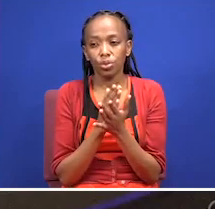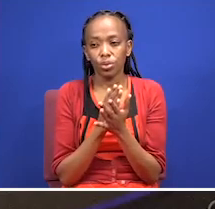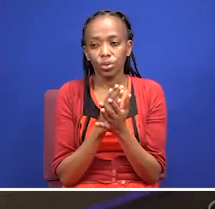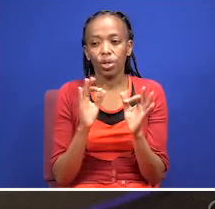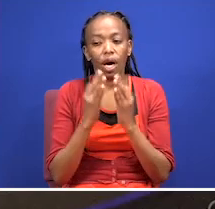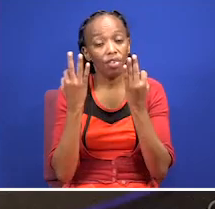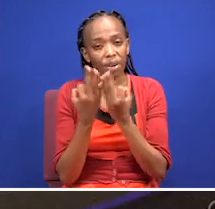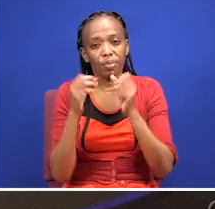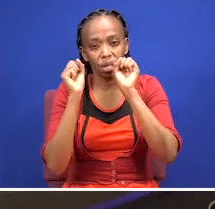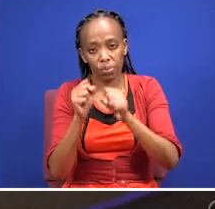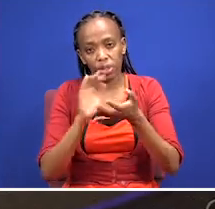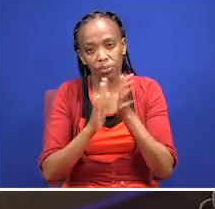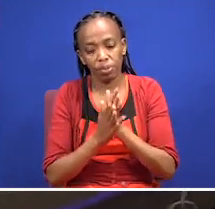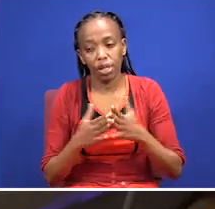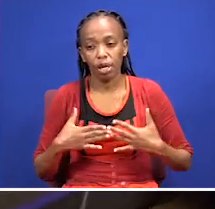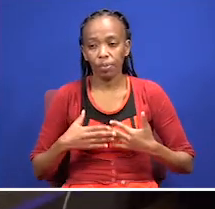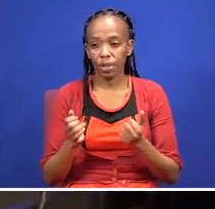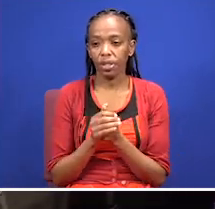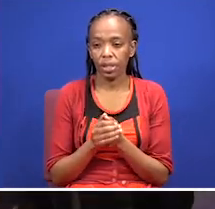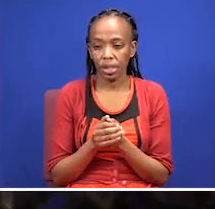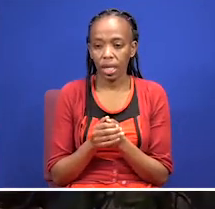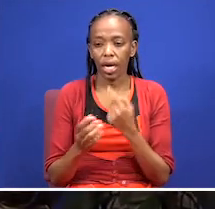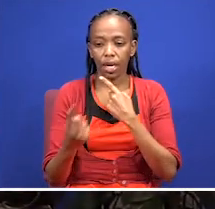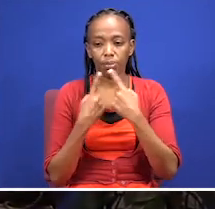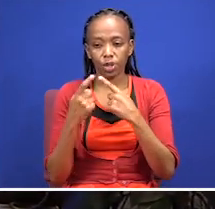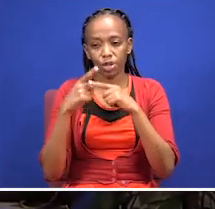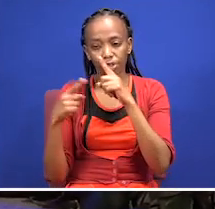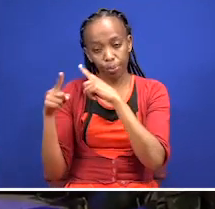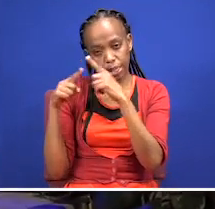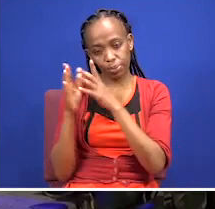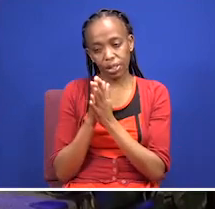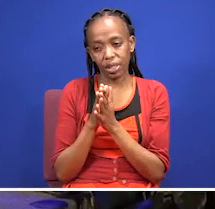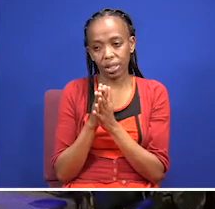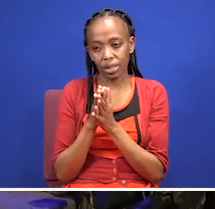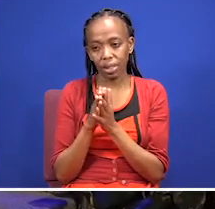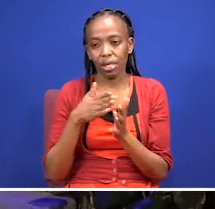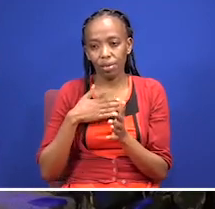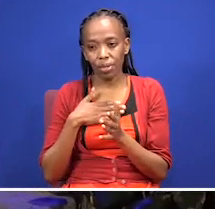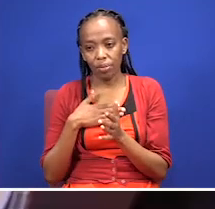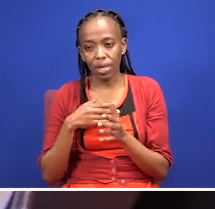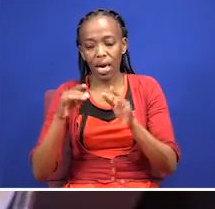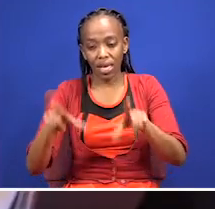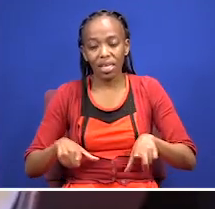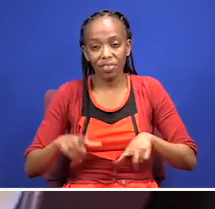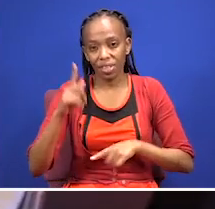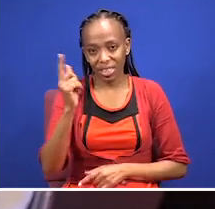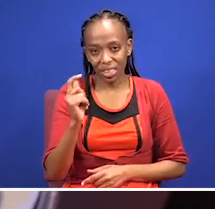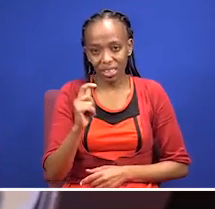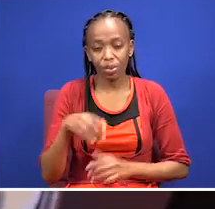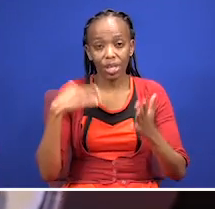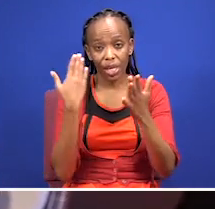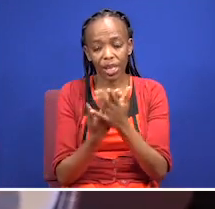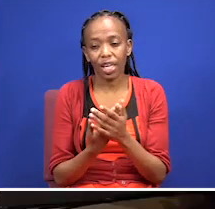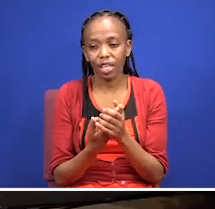a family can be healed. Amen. And I'm speaking from experience. Amen. I am a living testimony. Amen. Thank